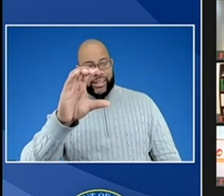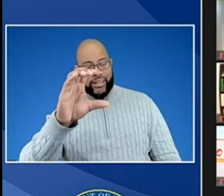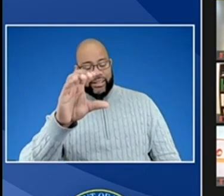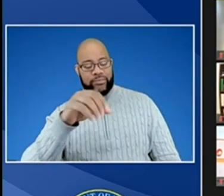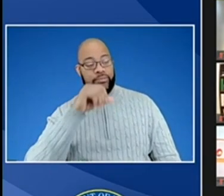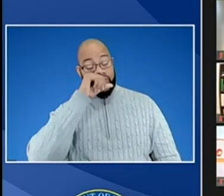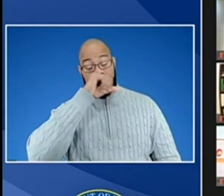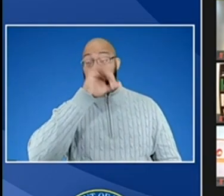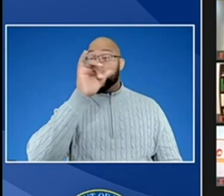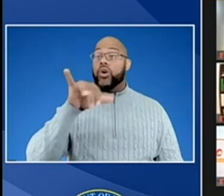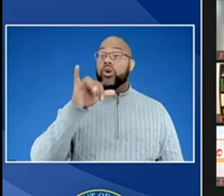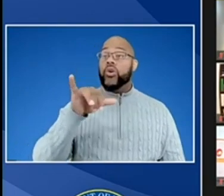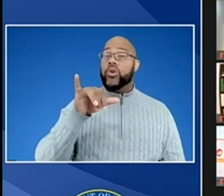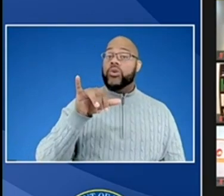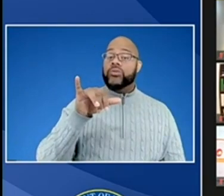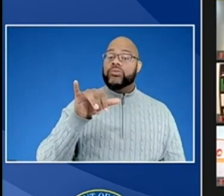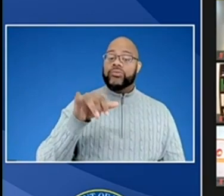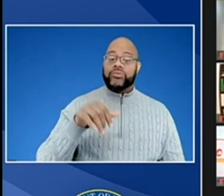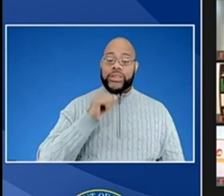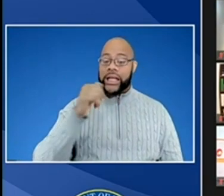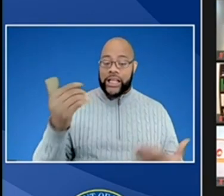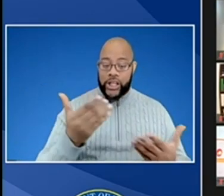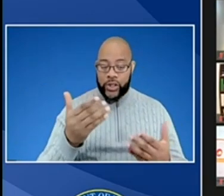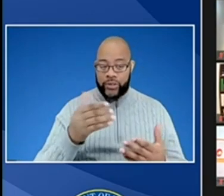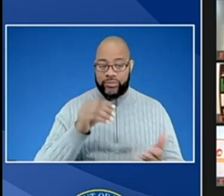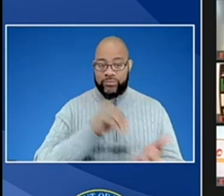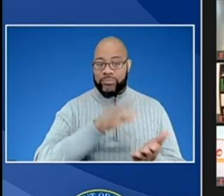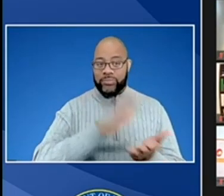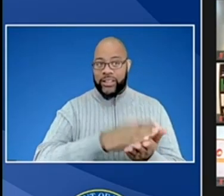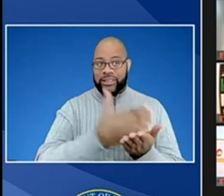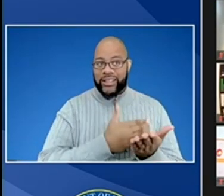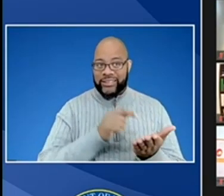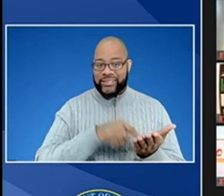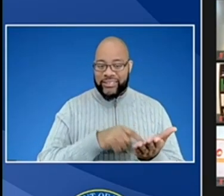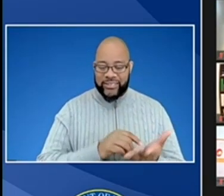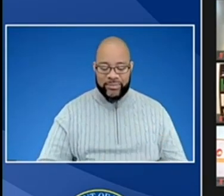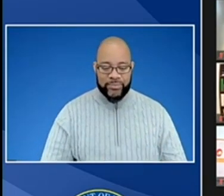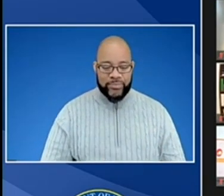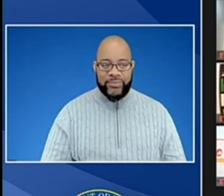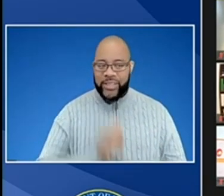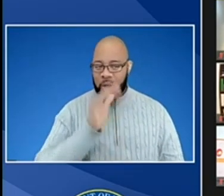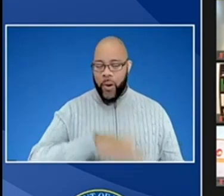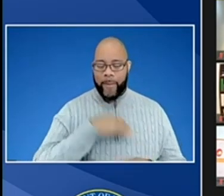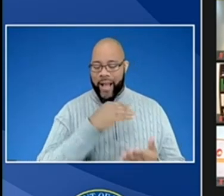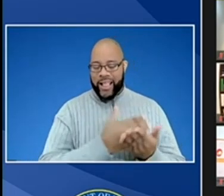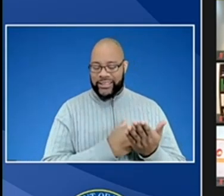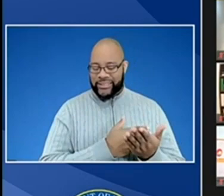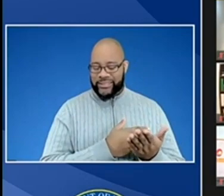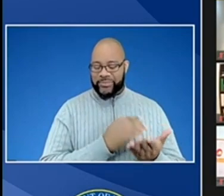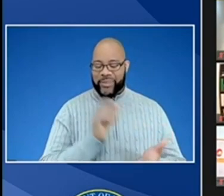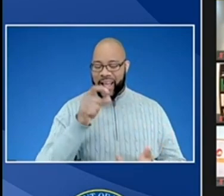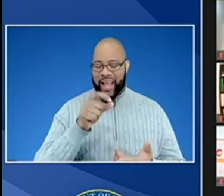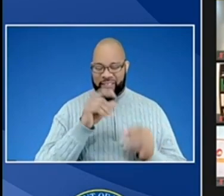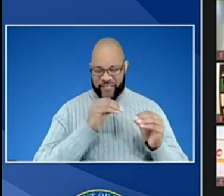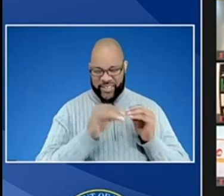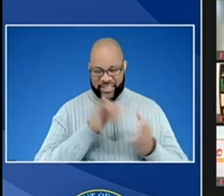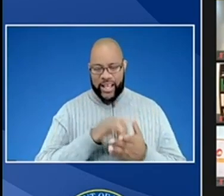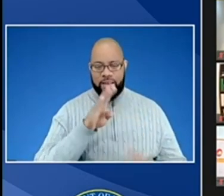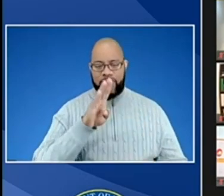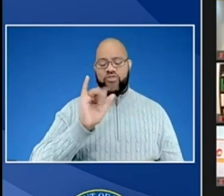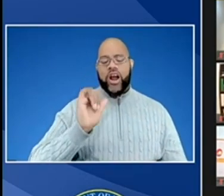Oh, they're not on here. Yes, Lauren is on. They're not on my list. I gotta fix that. We have